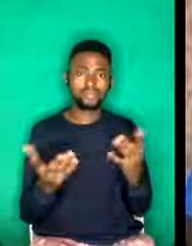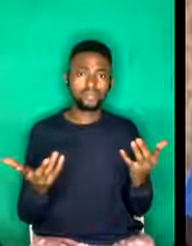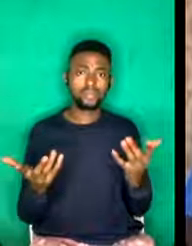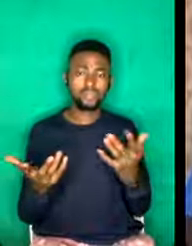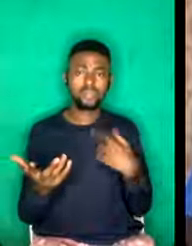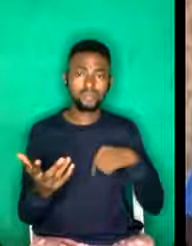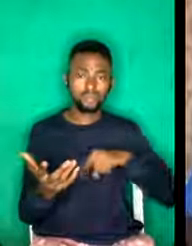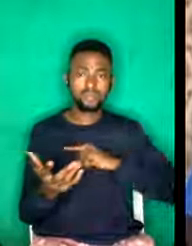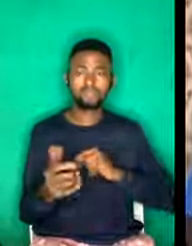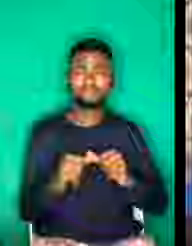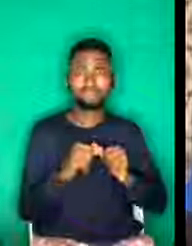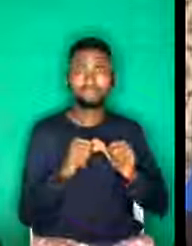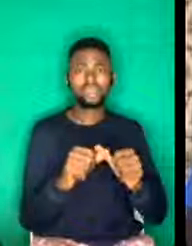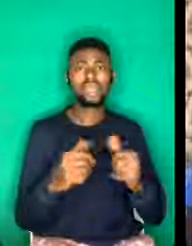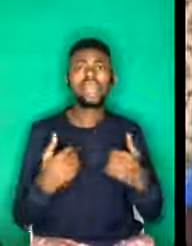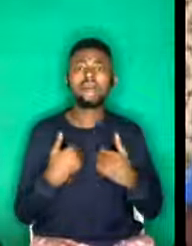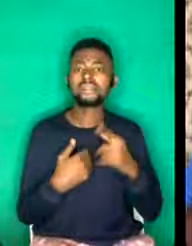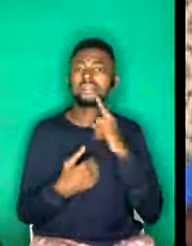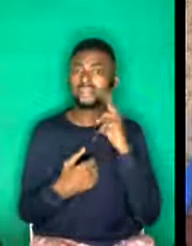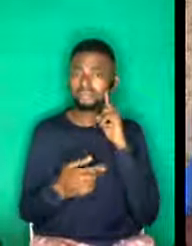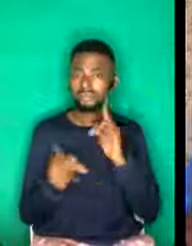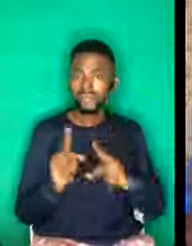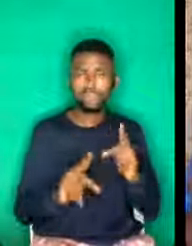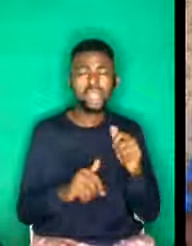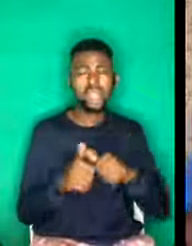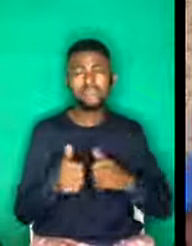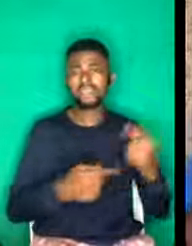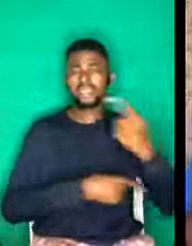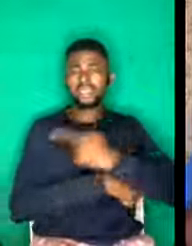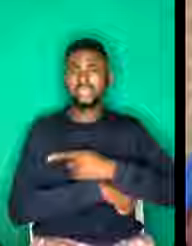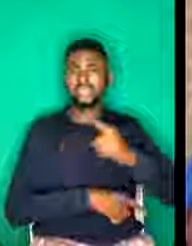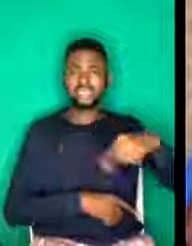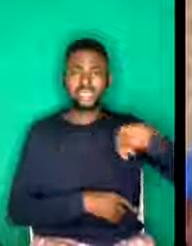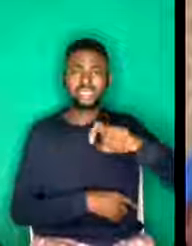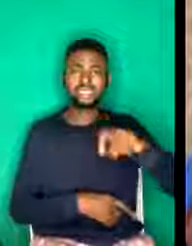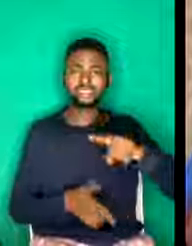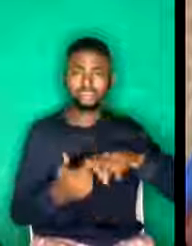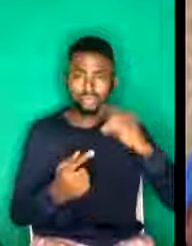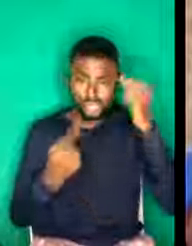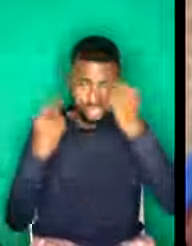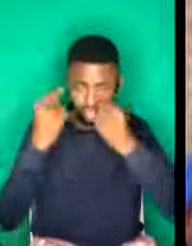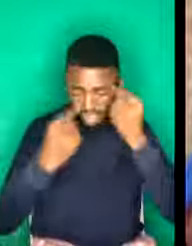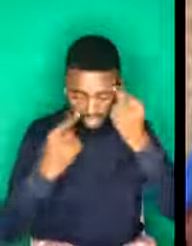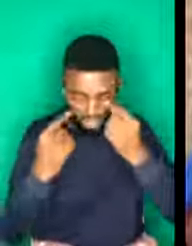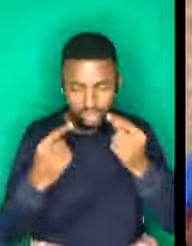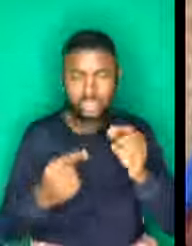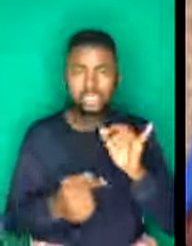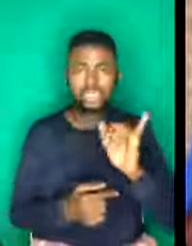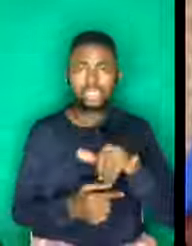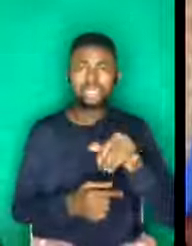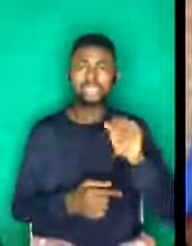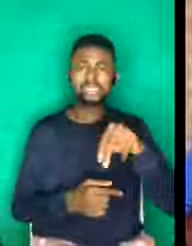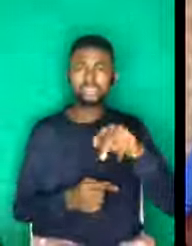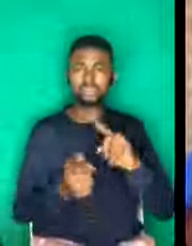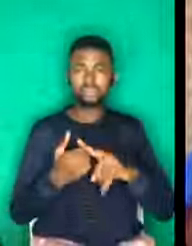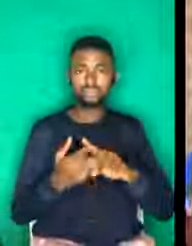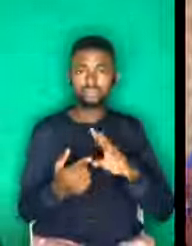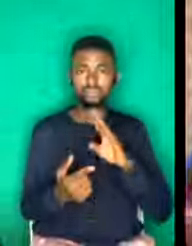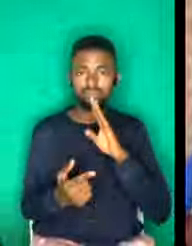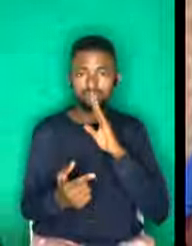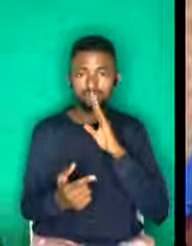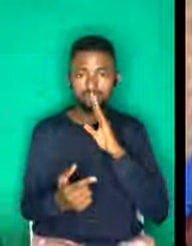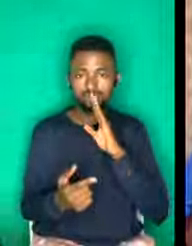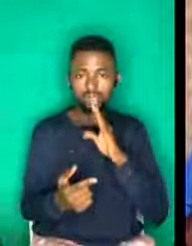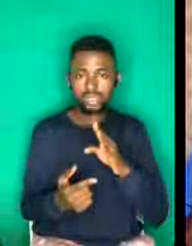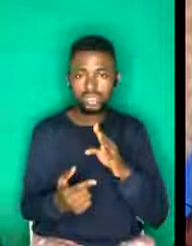having deaf people every day. So they have to be considered. They have to be thought of as having their language. And where we